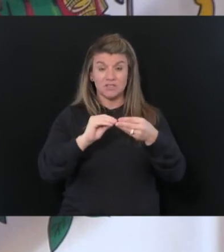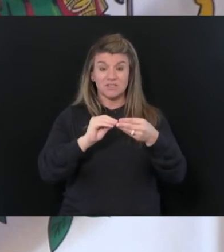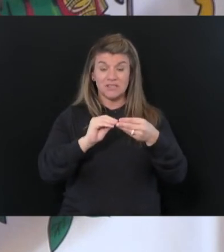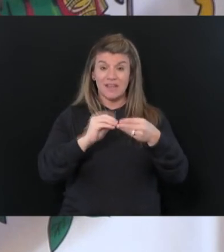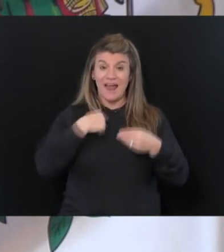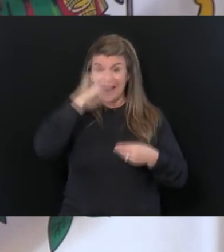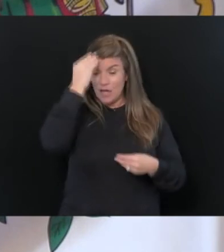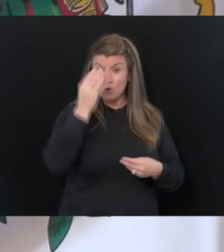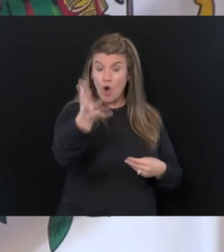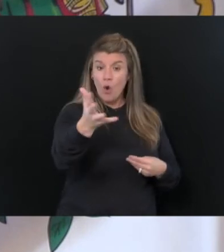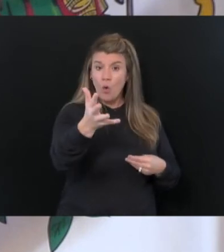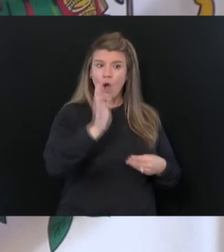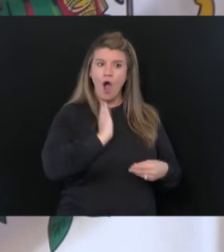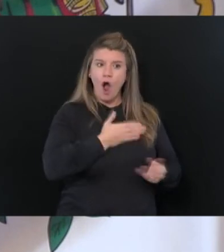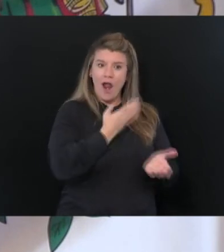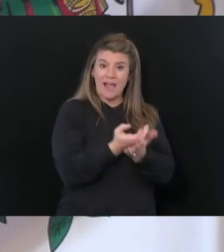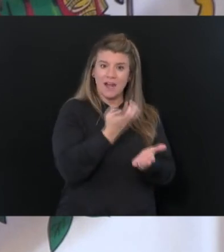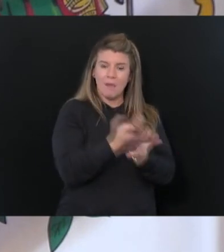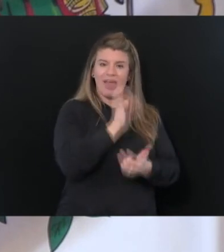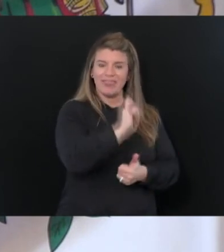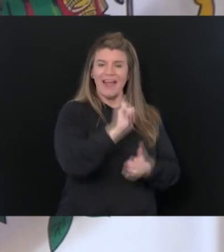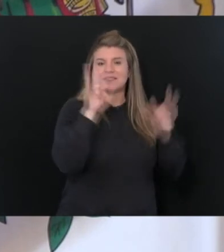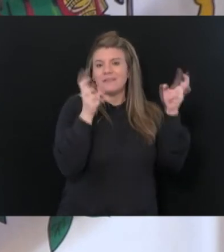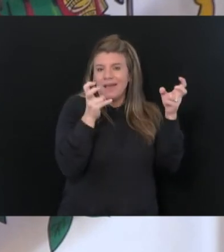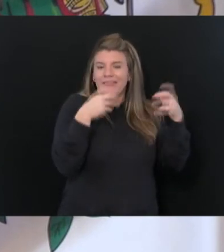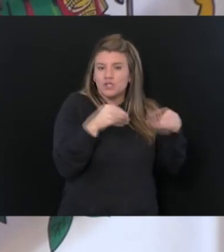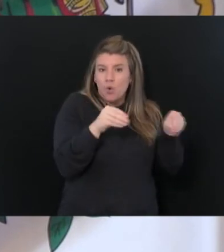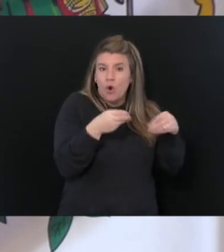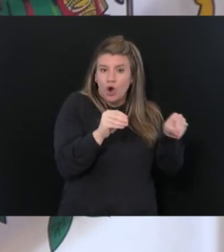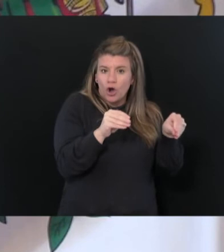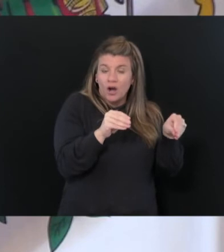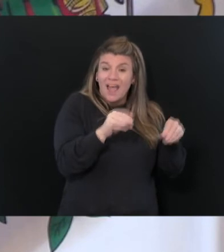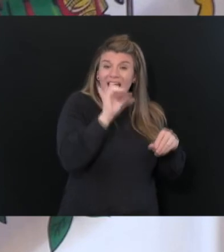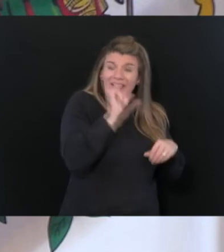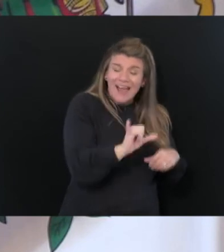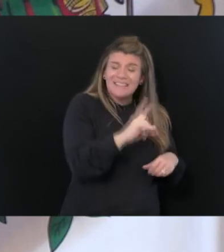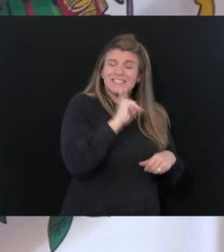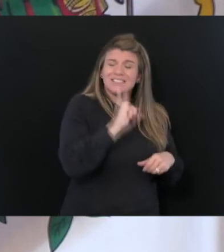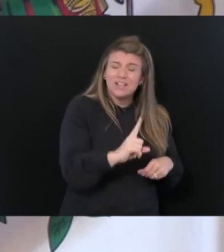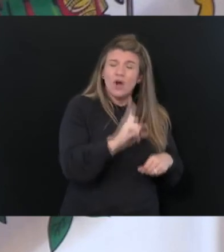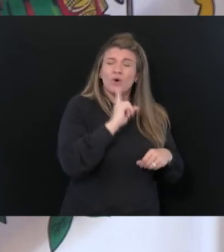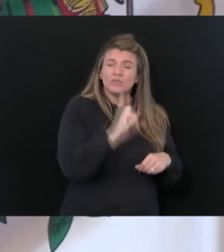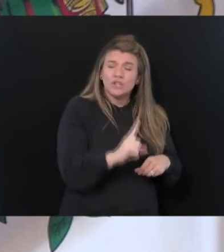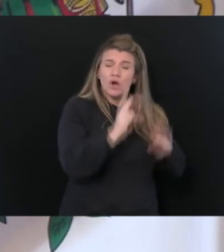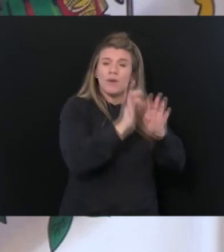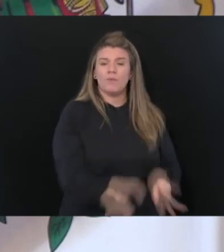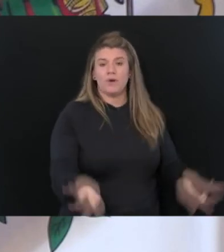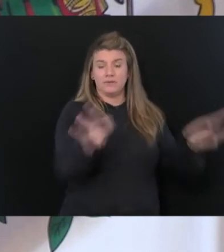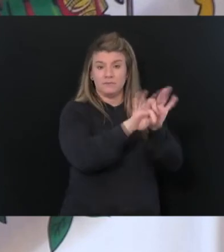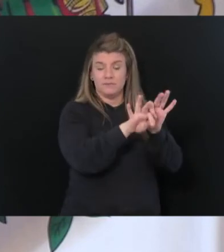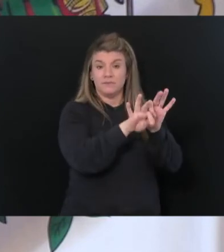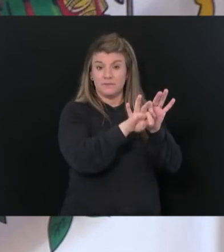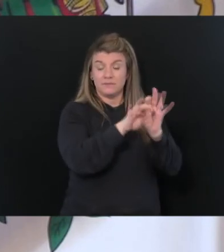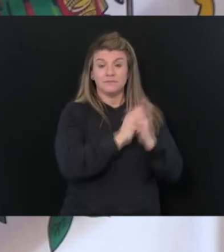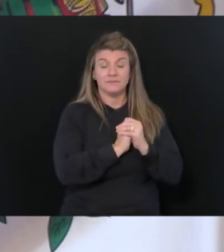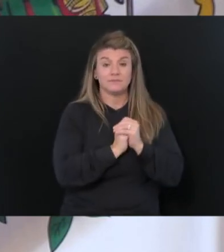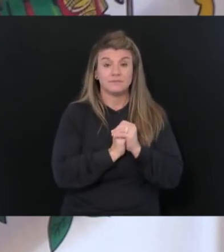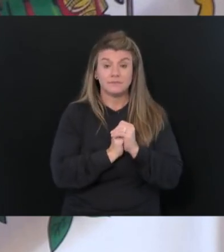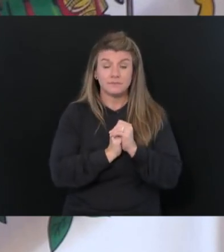the store, and they are so important, so important. At the end of the day, my